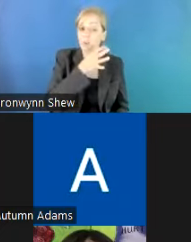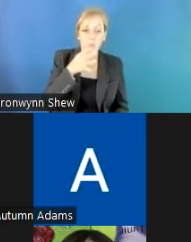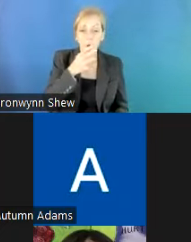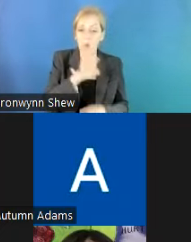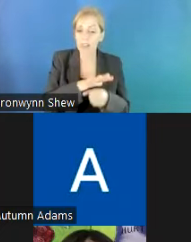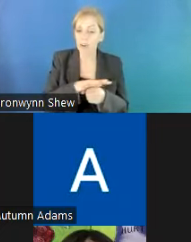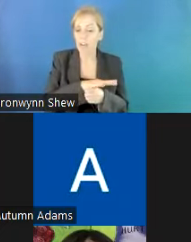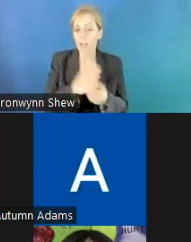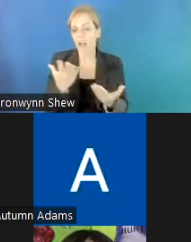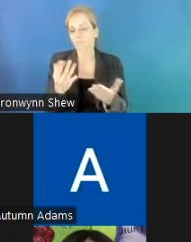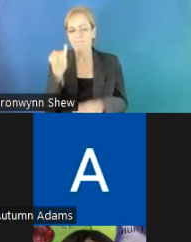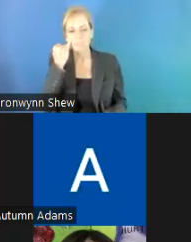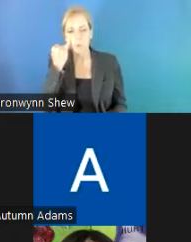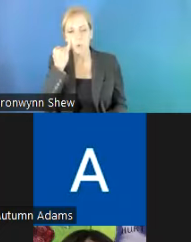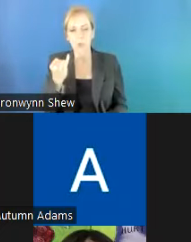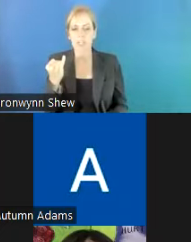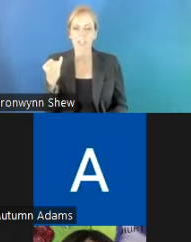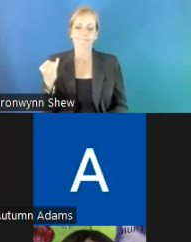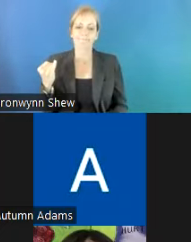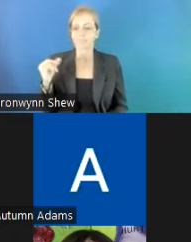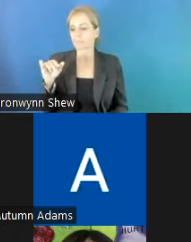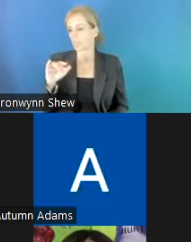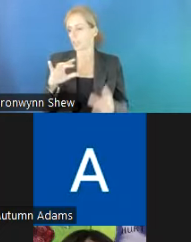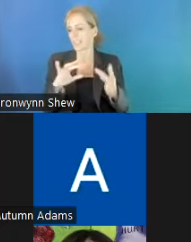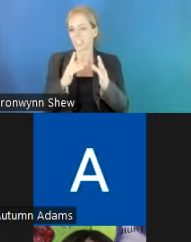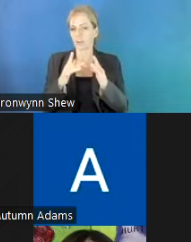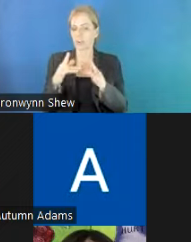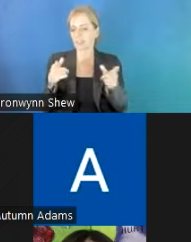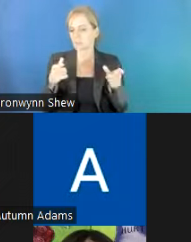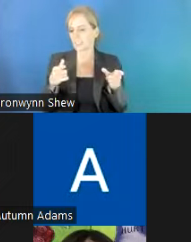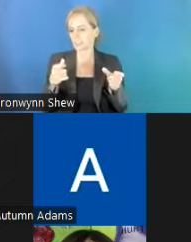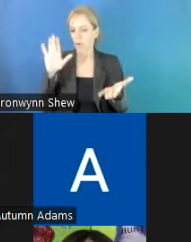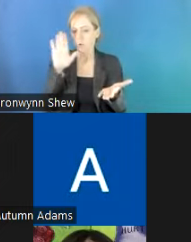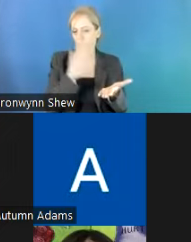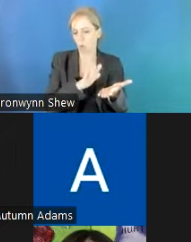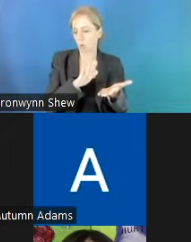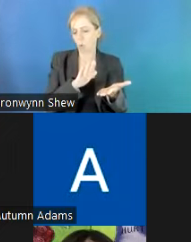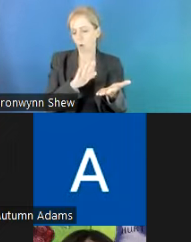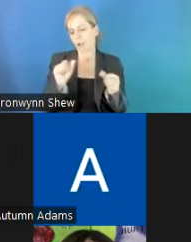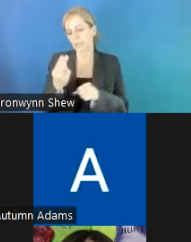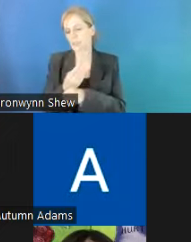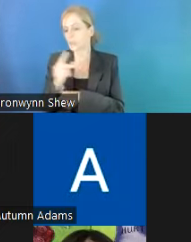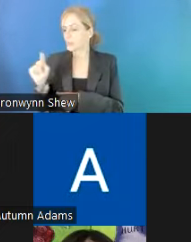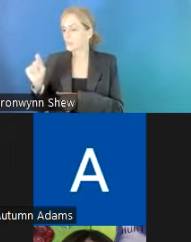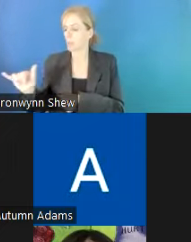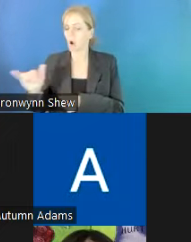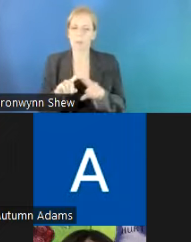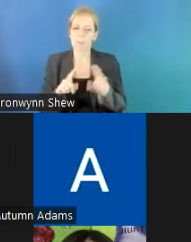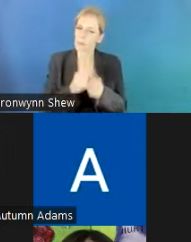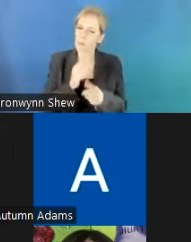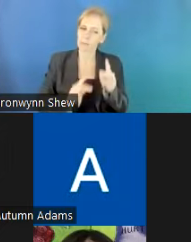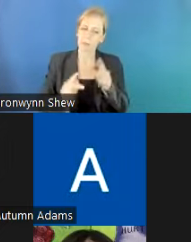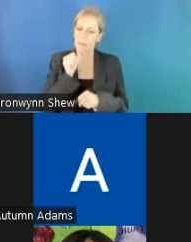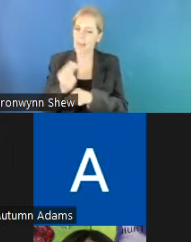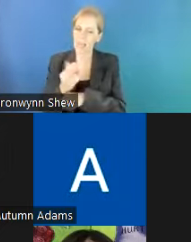speeds. So a lot of people are not using that anymore. So for those that have better